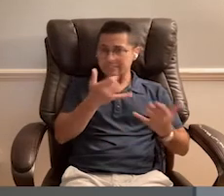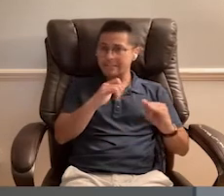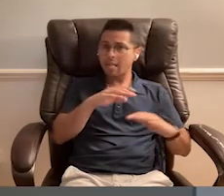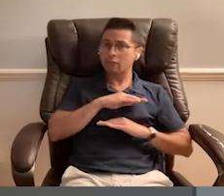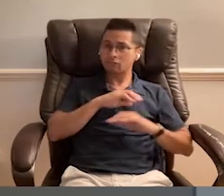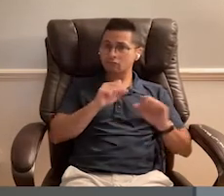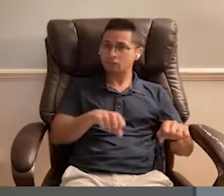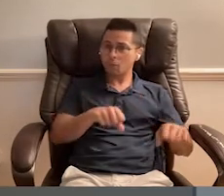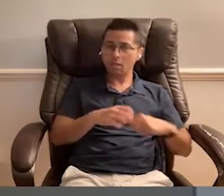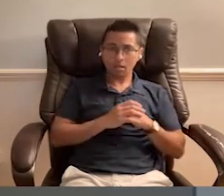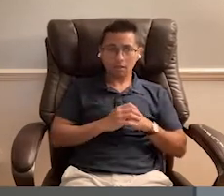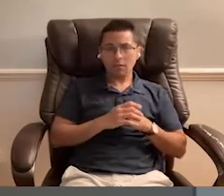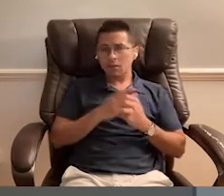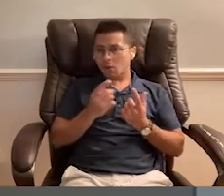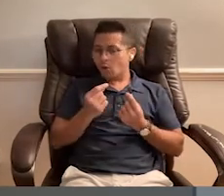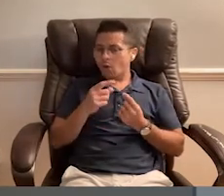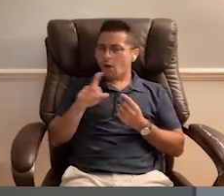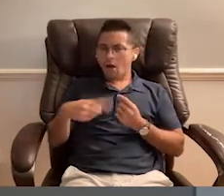it under Down syndrome, they're eligible.